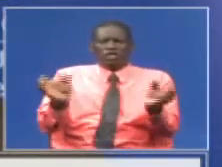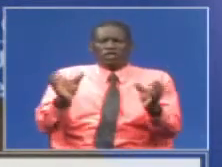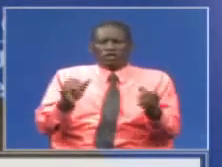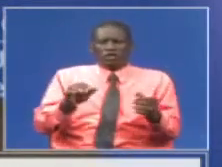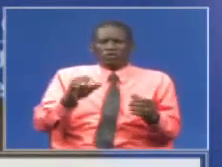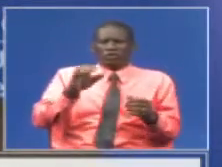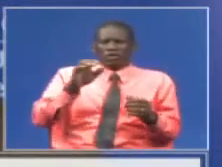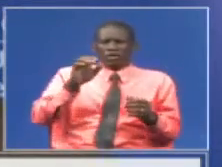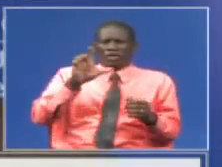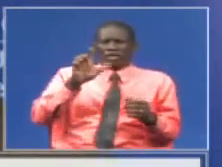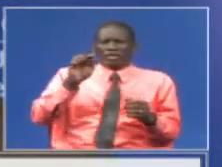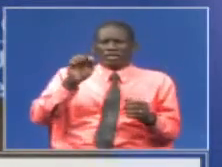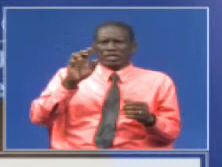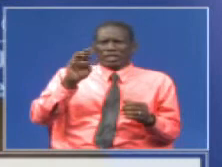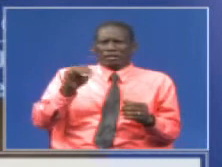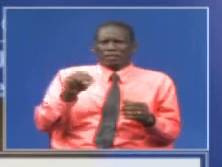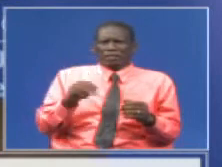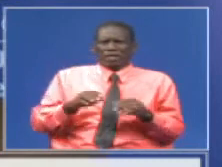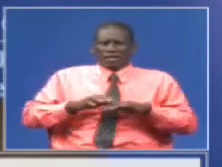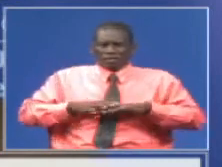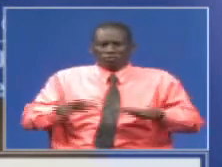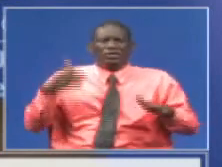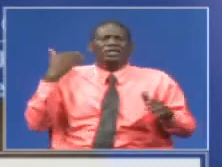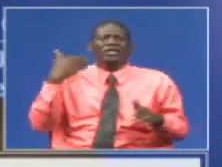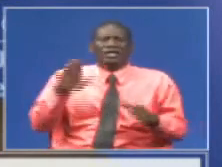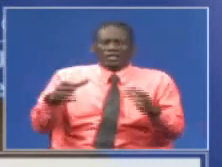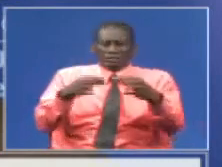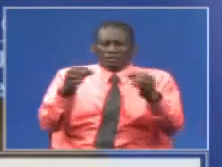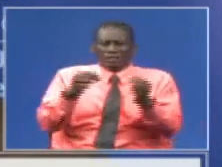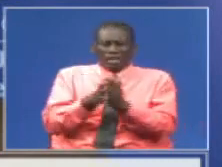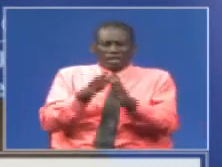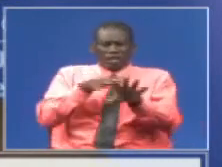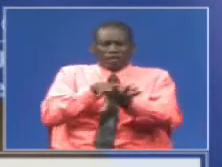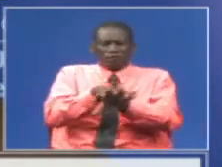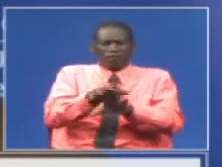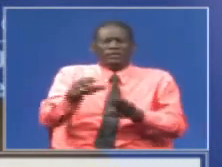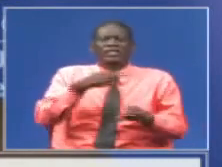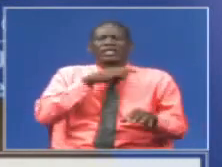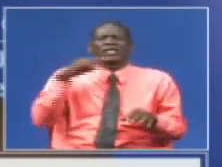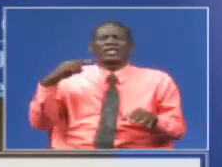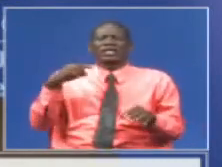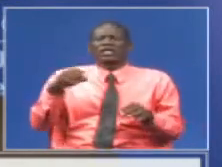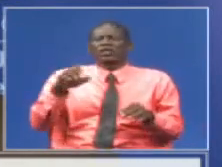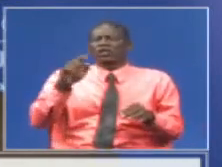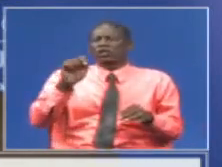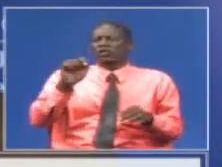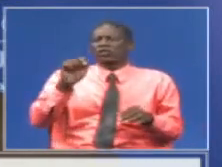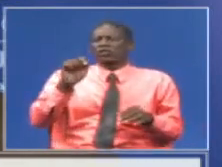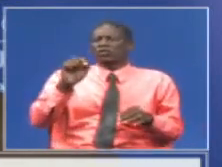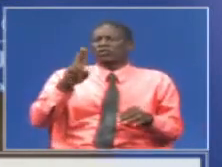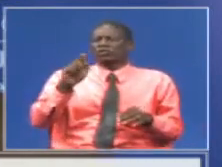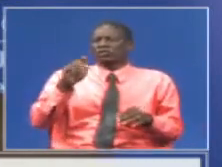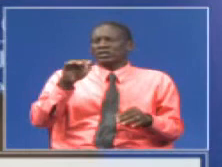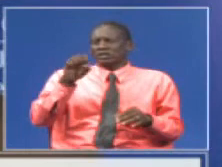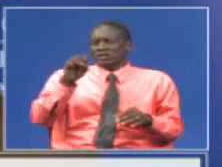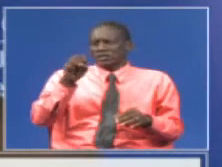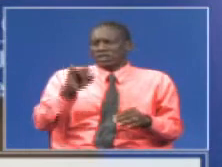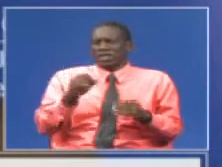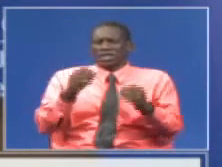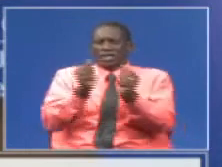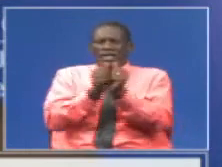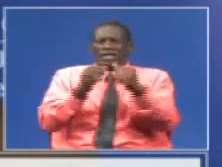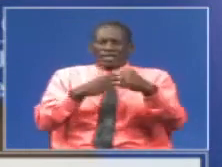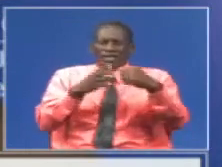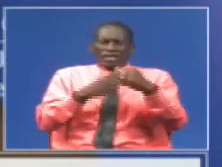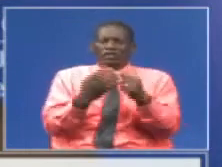LTLM, in spreading hate message and influencing the killing of Tutsis in 1994. But today what I can say I